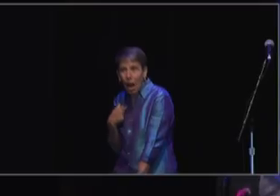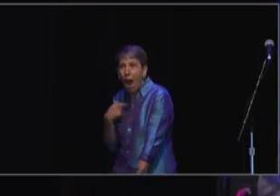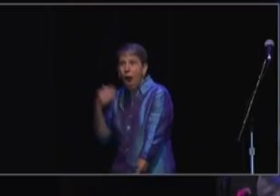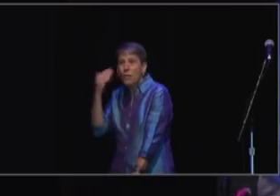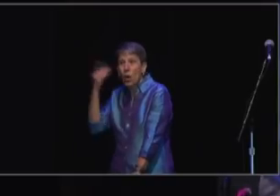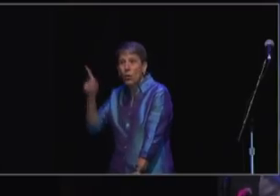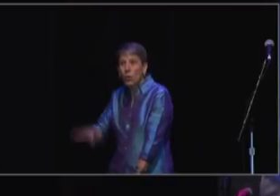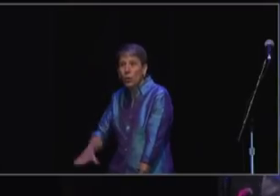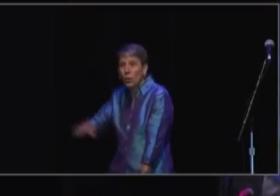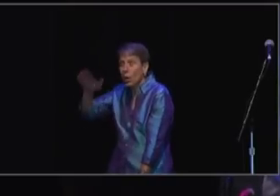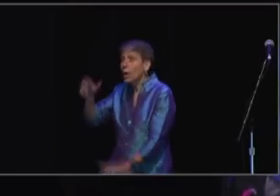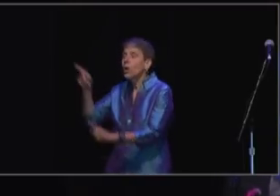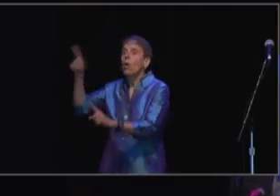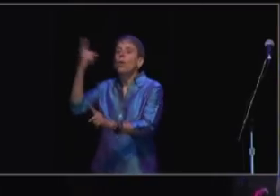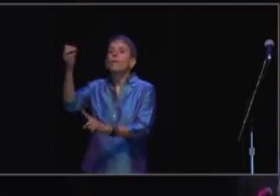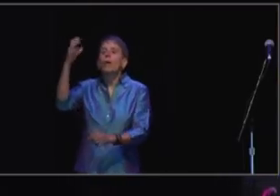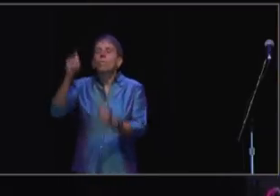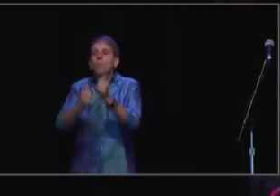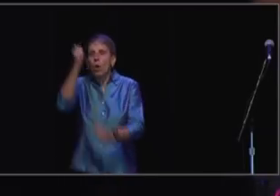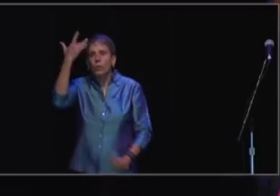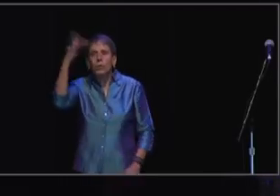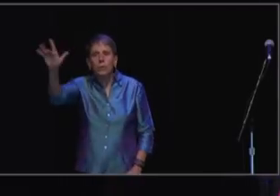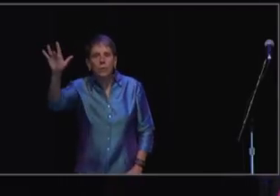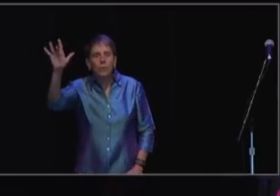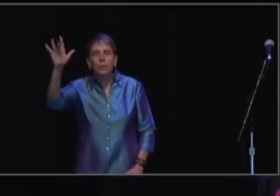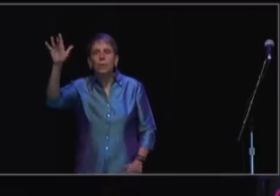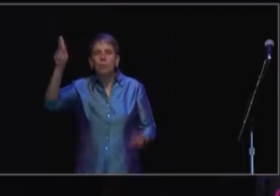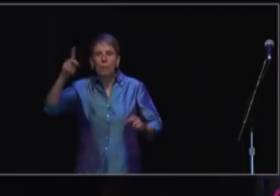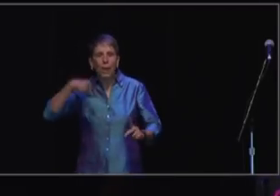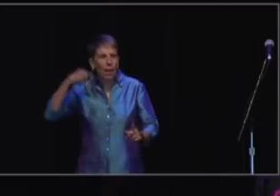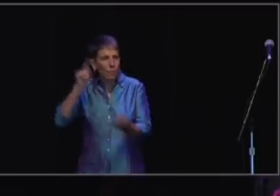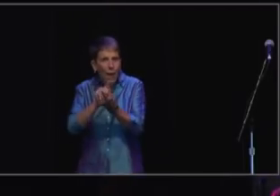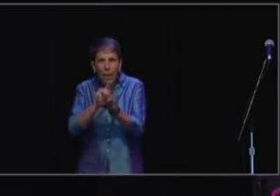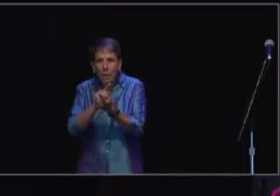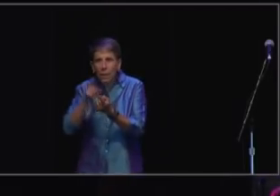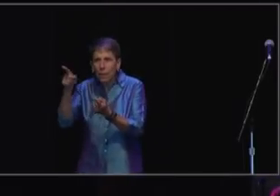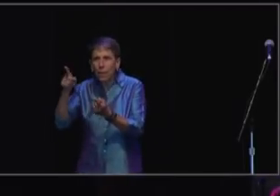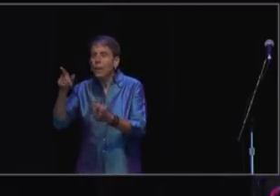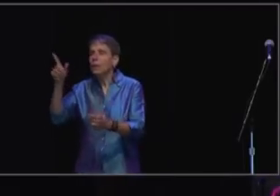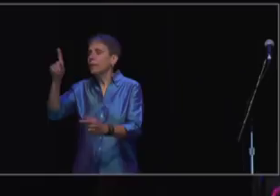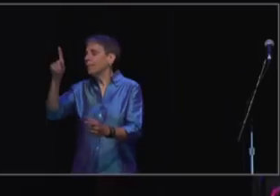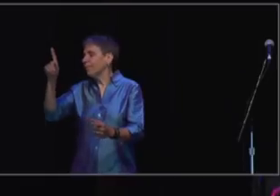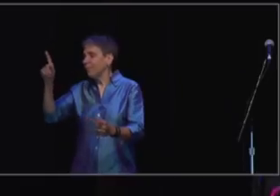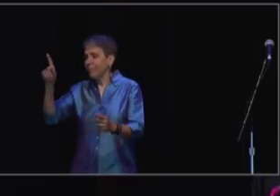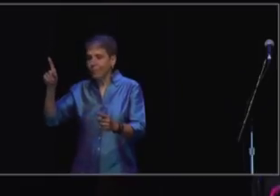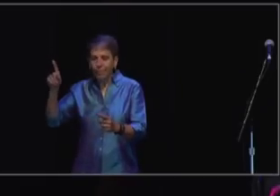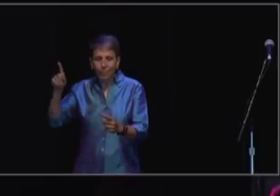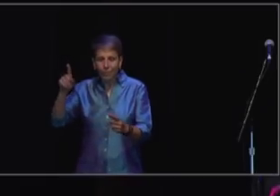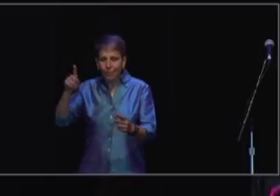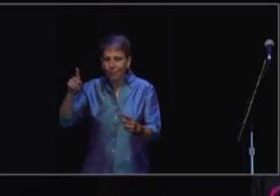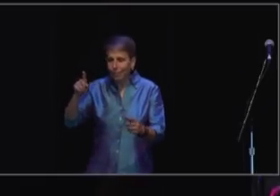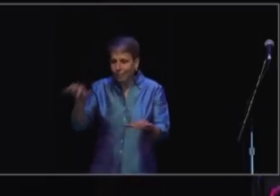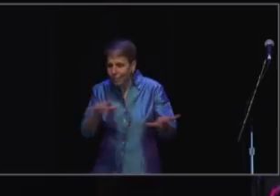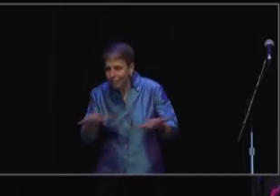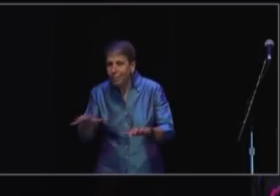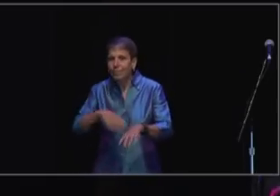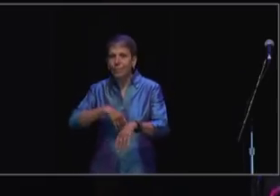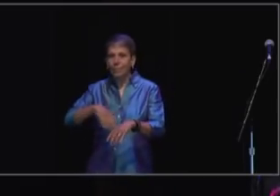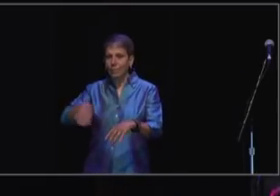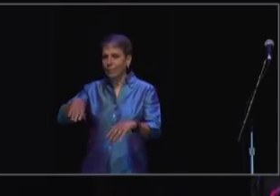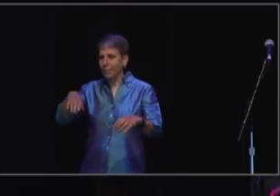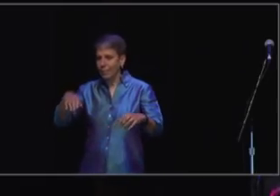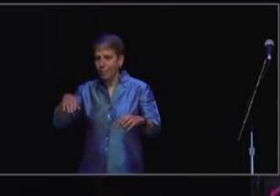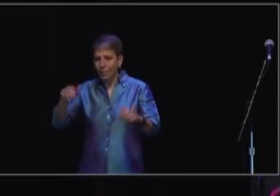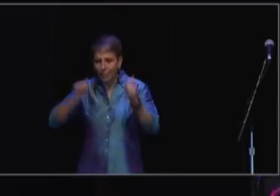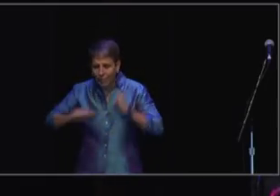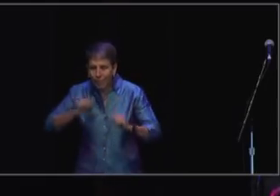She's one of the most brilliant people I've ever met. She's an instrumentalist, she's a vocalist, she's a PhD and knows like